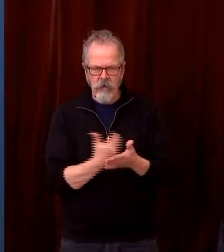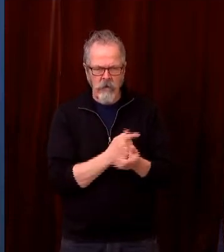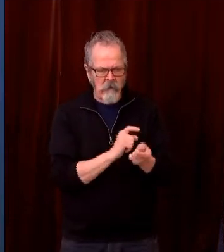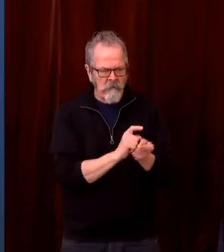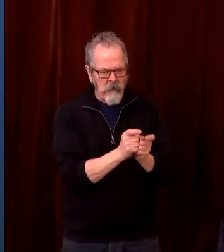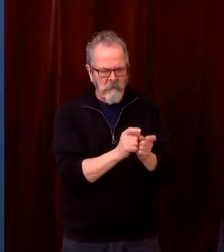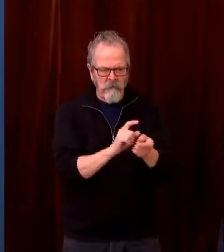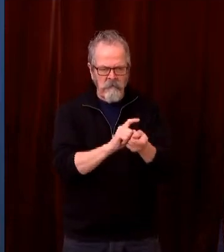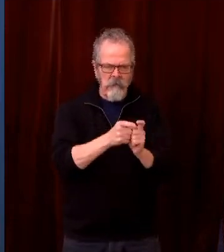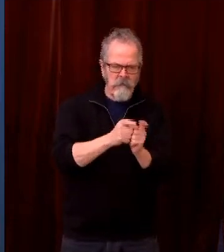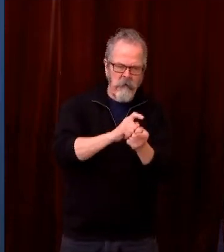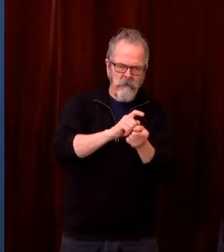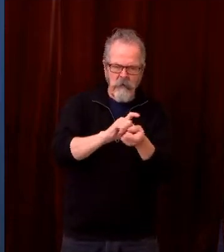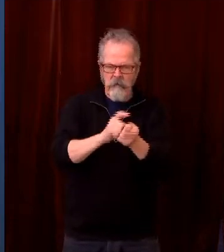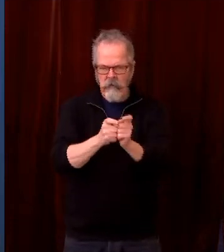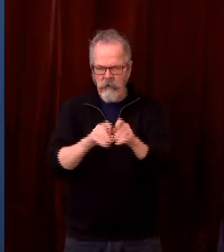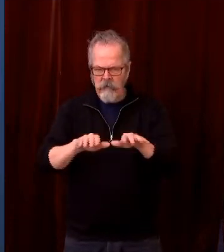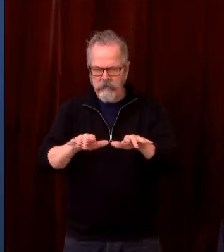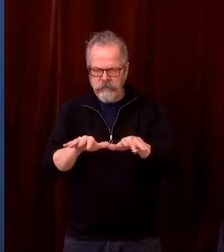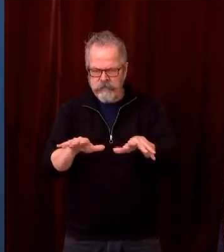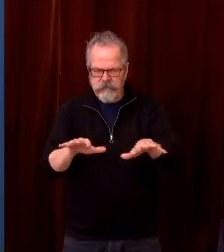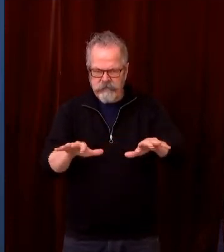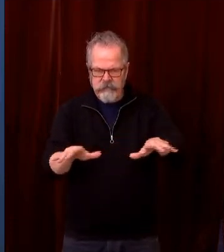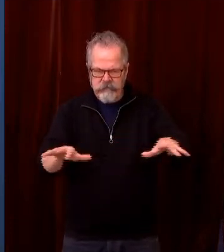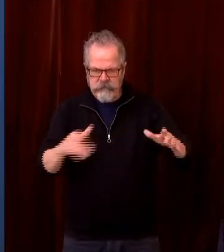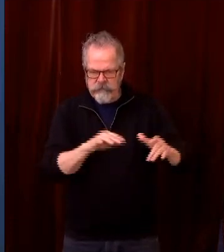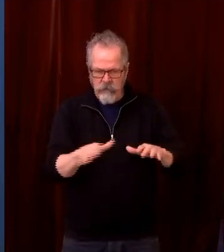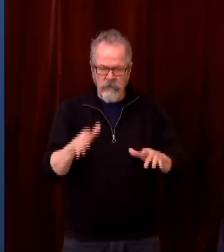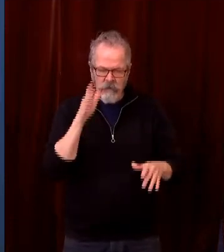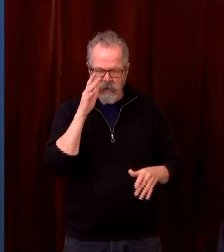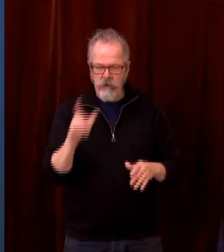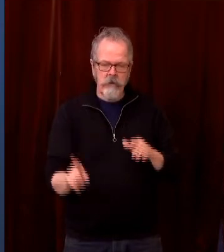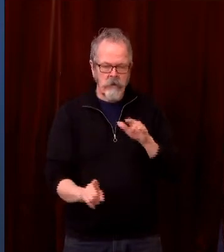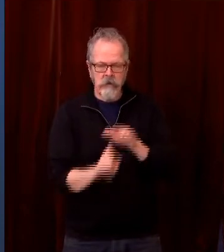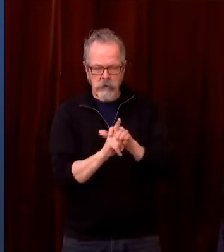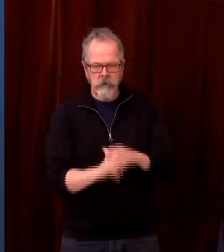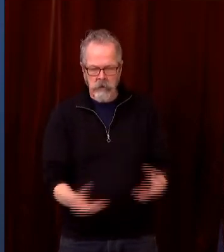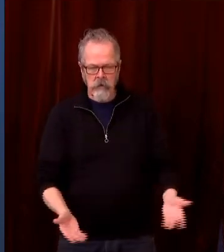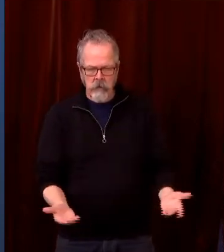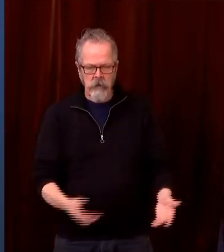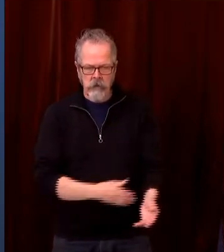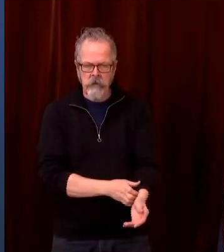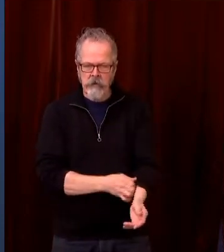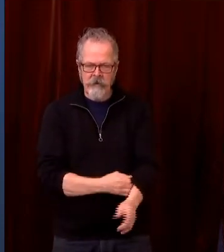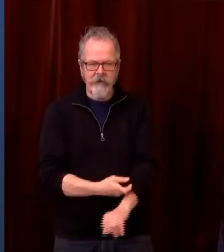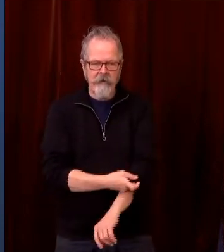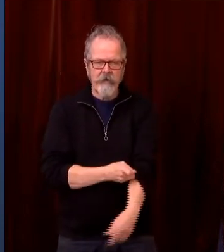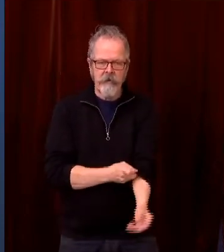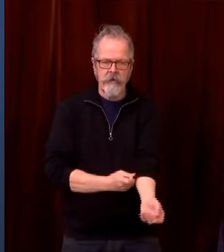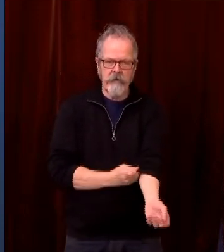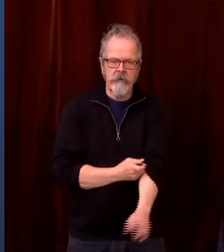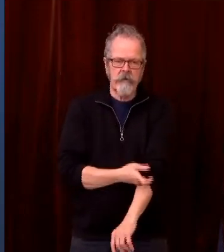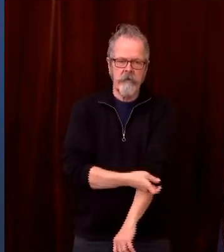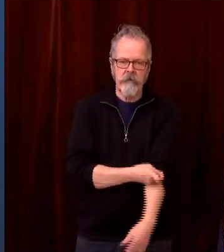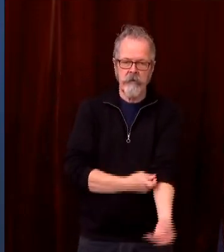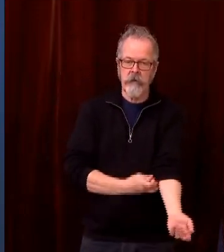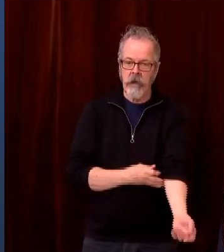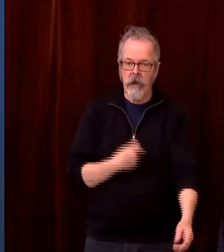here, despite our best efforts. I'm glad the Biden administration has reversed the previous administration's